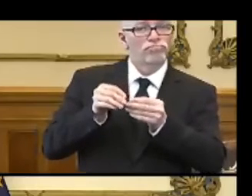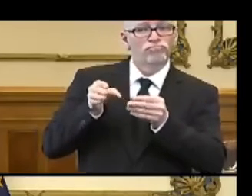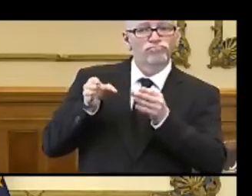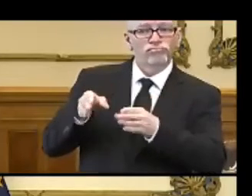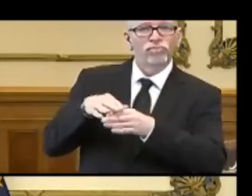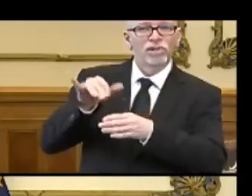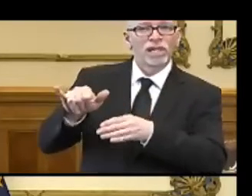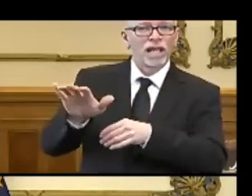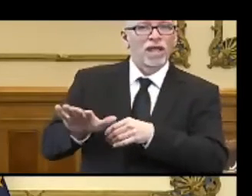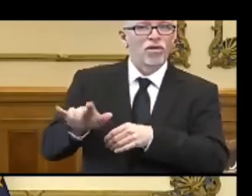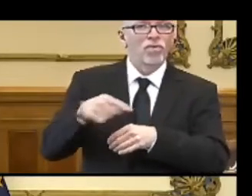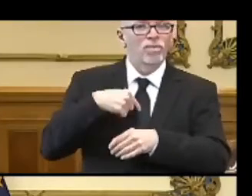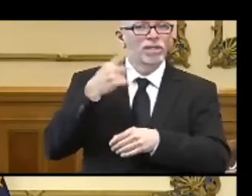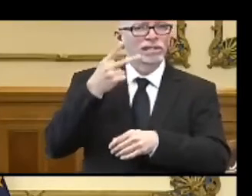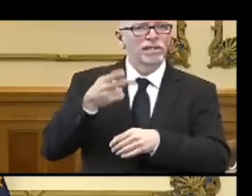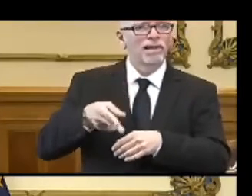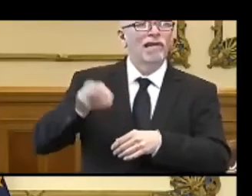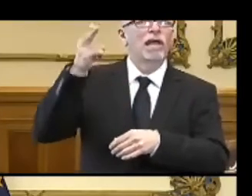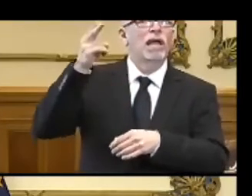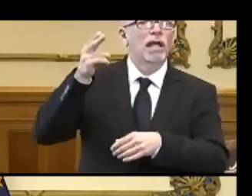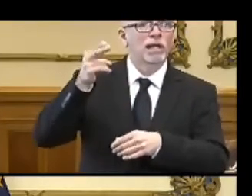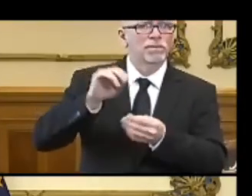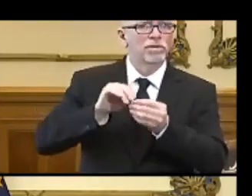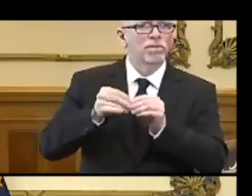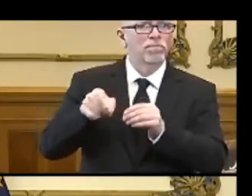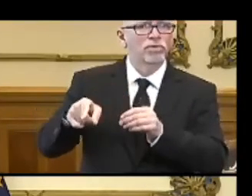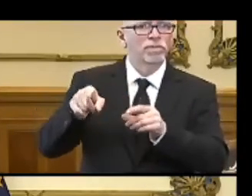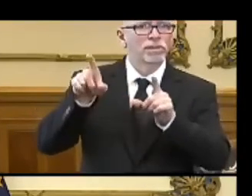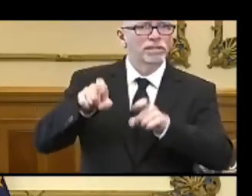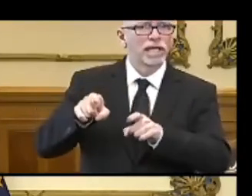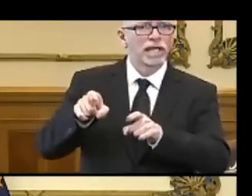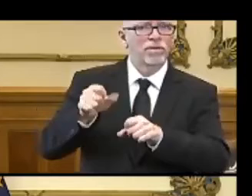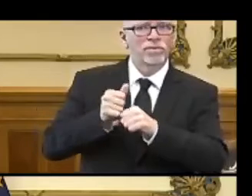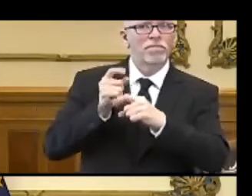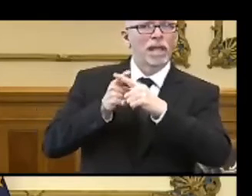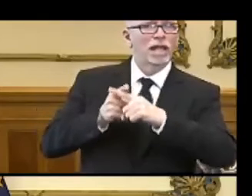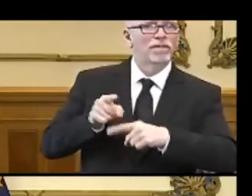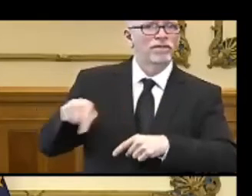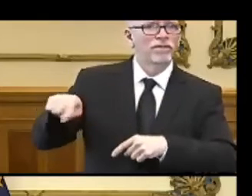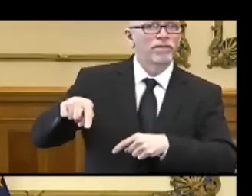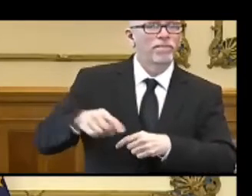in those areas where we're seeing a high concentration of tests coming back positive.